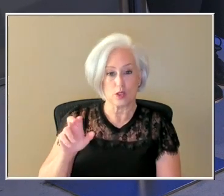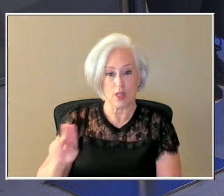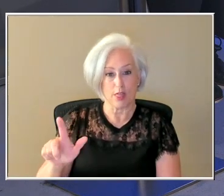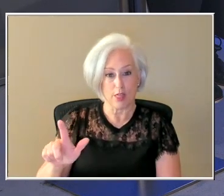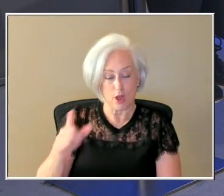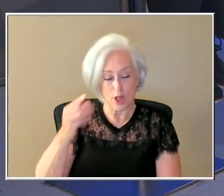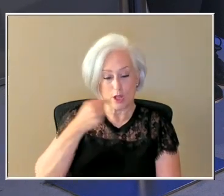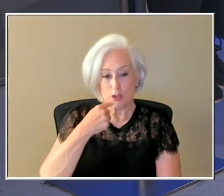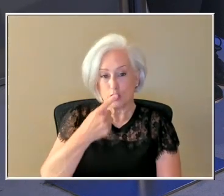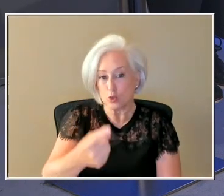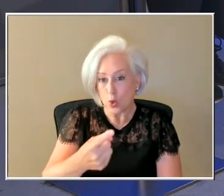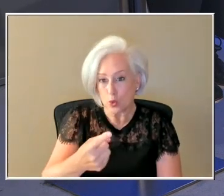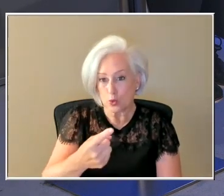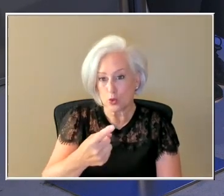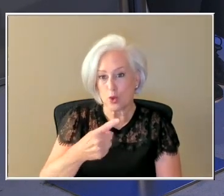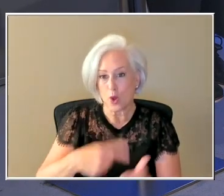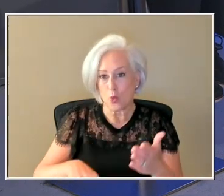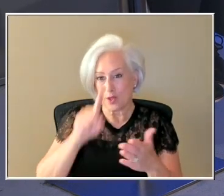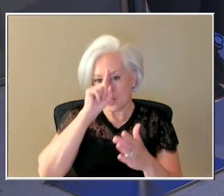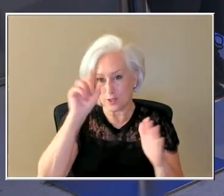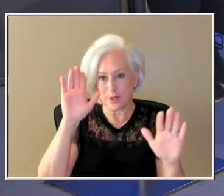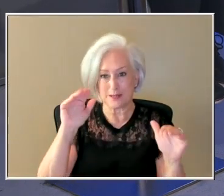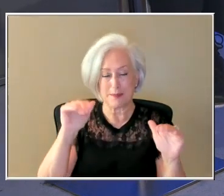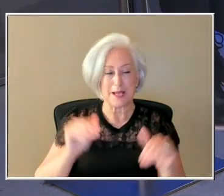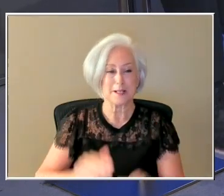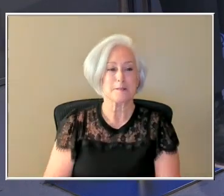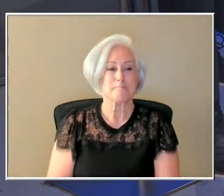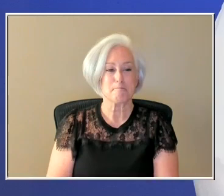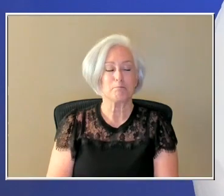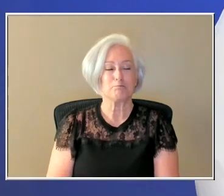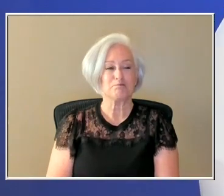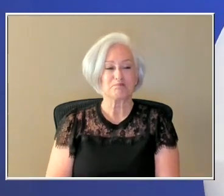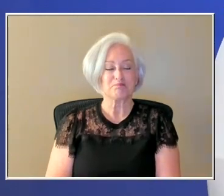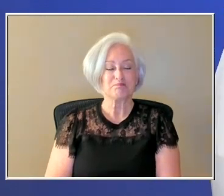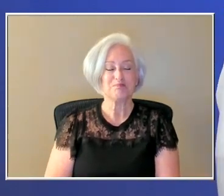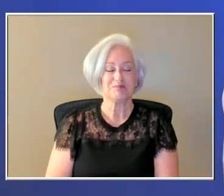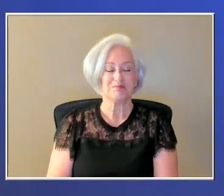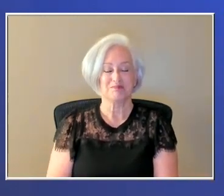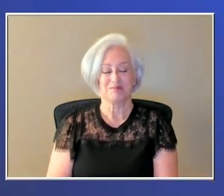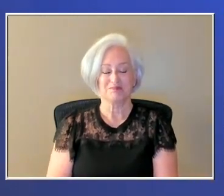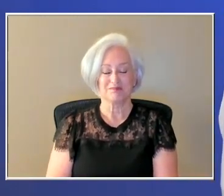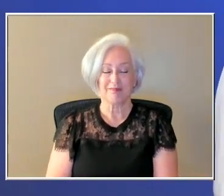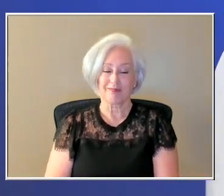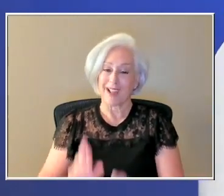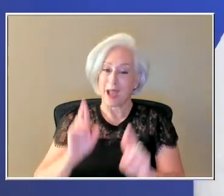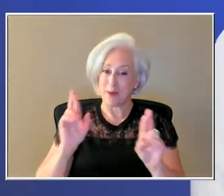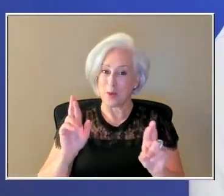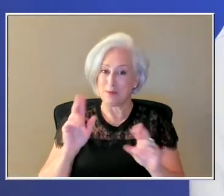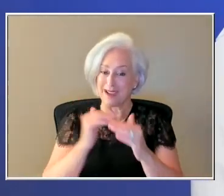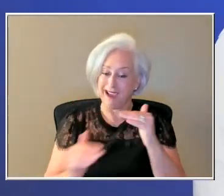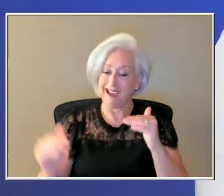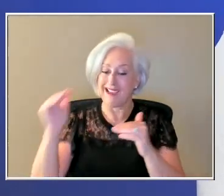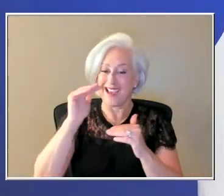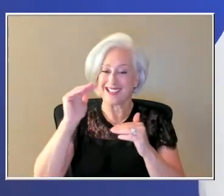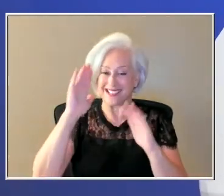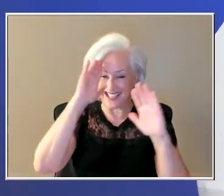how did you exceed the expectations? Well, I hope I exceeded expectations, but our first time, he was like,